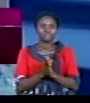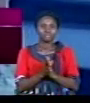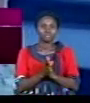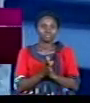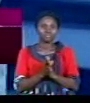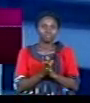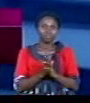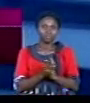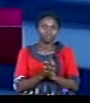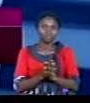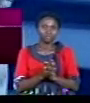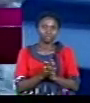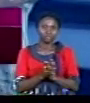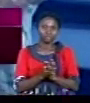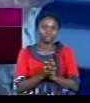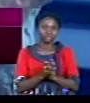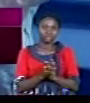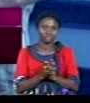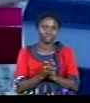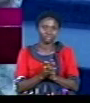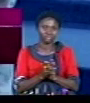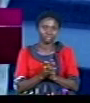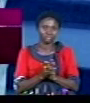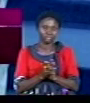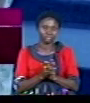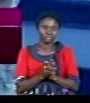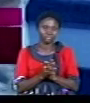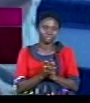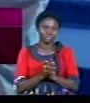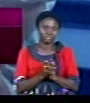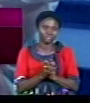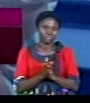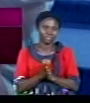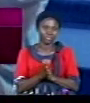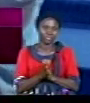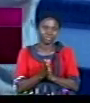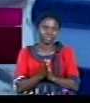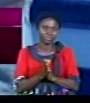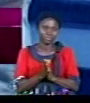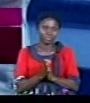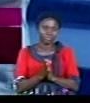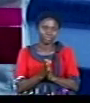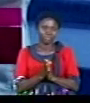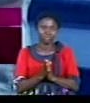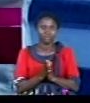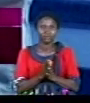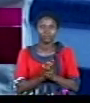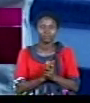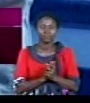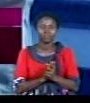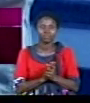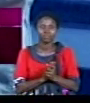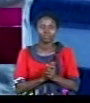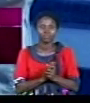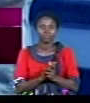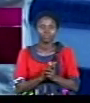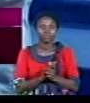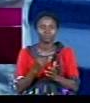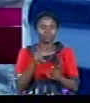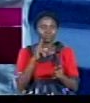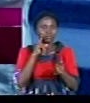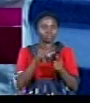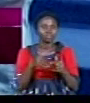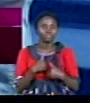Our sister Hannah James had fibroid, high blood pressure,